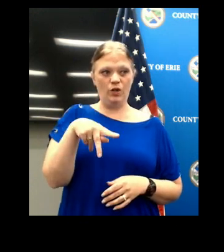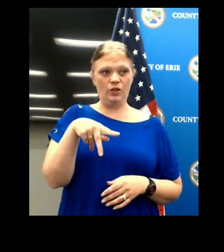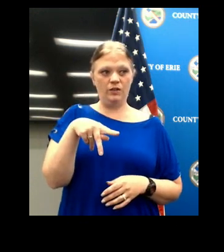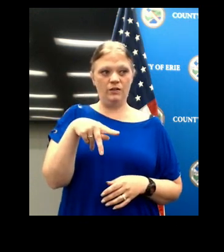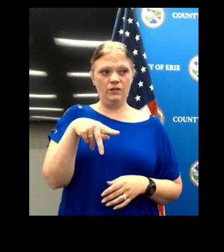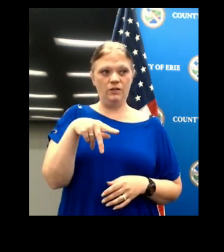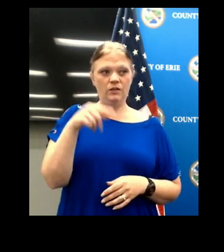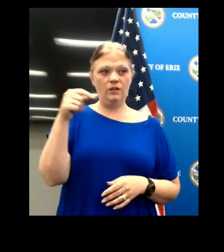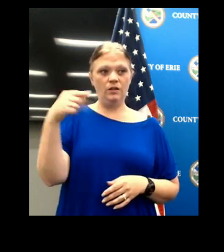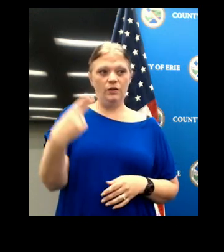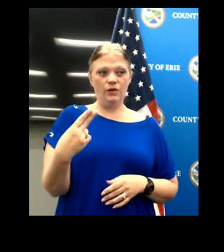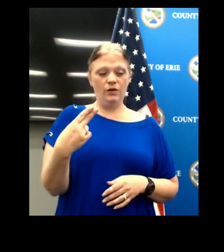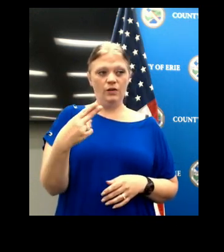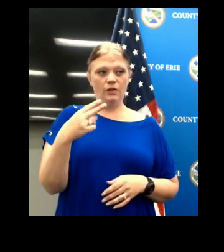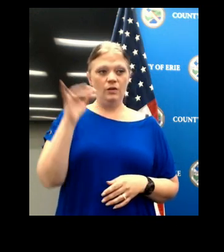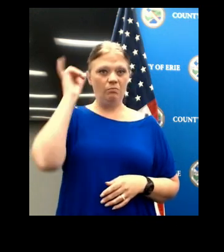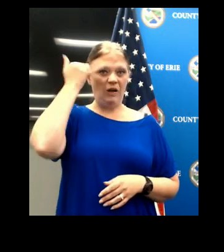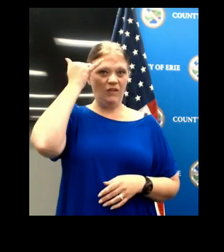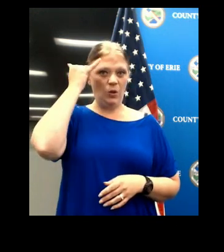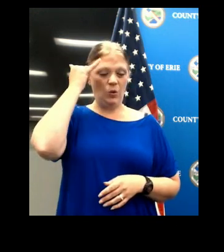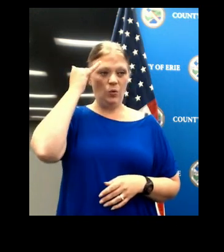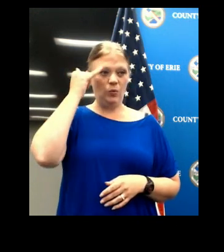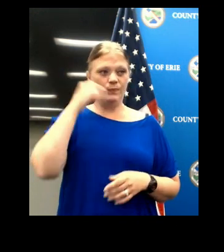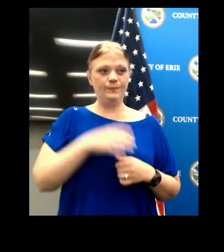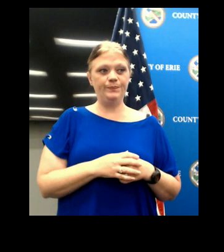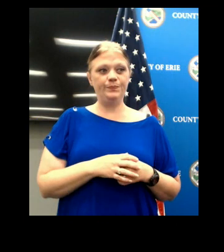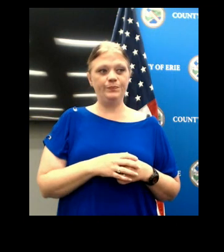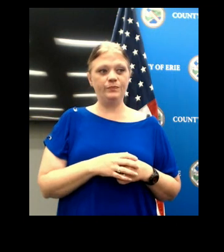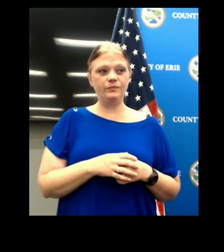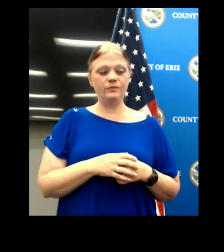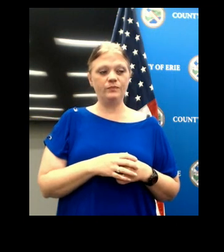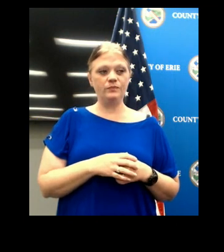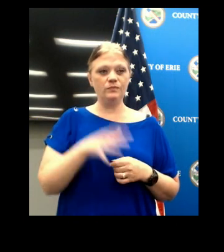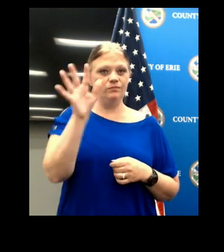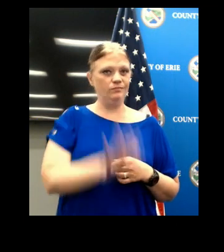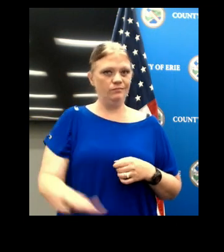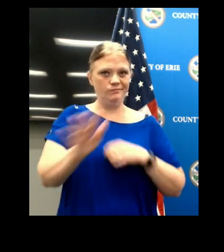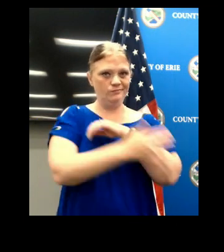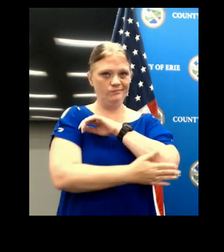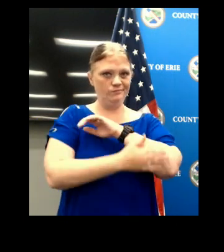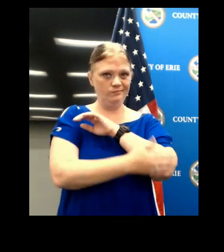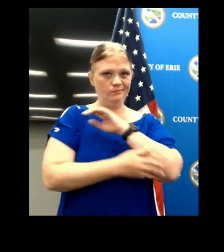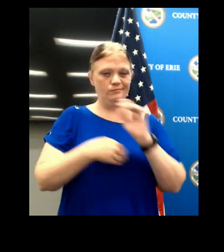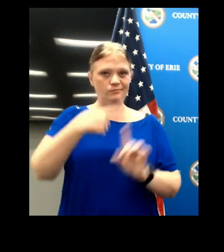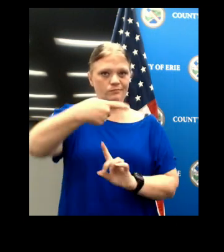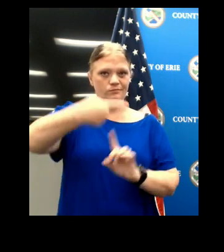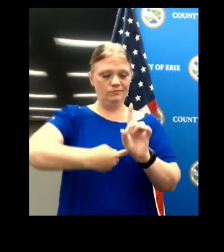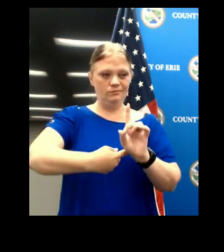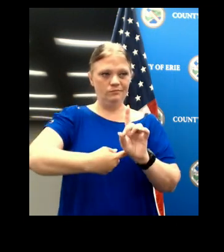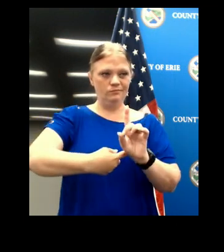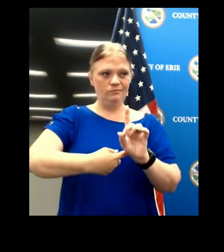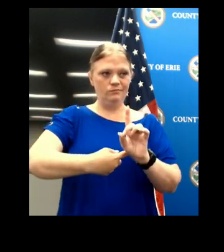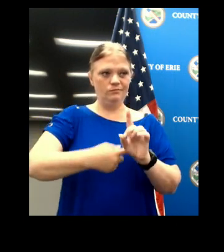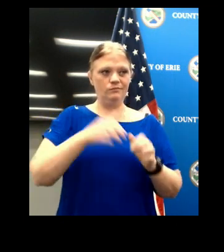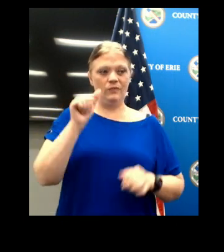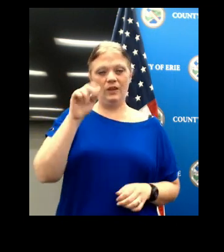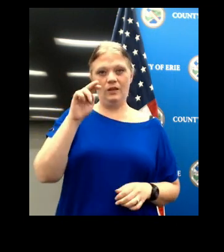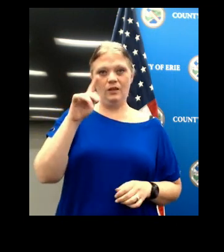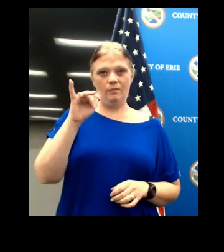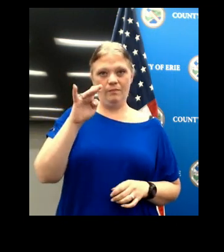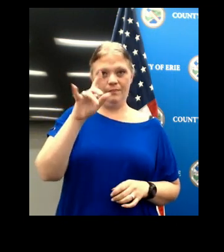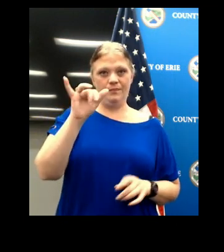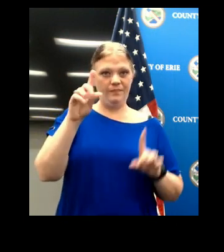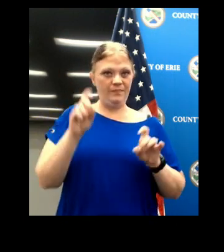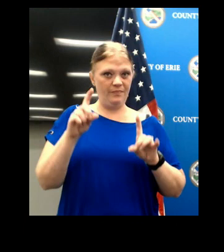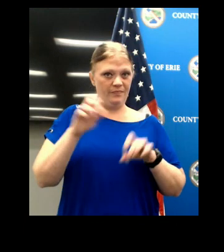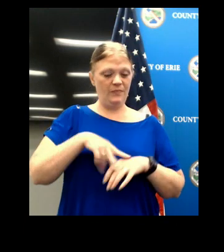and on Thursdays, we're in Buffalo. And then we are throughout the county, throughout the month, with antibody testing. So